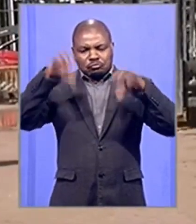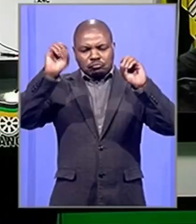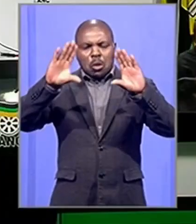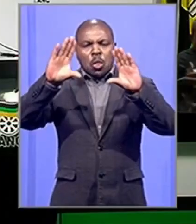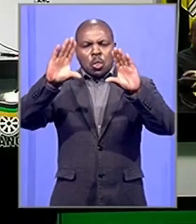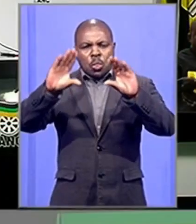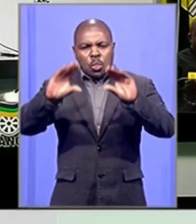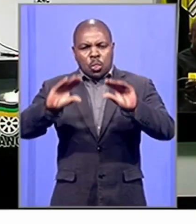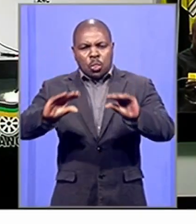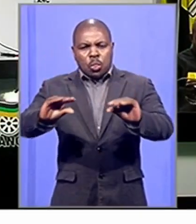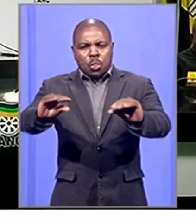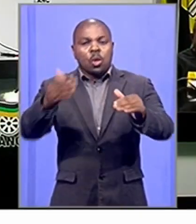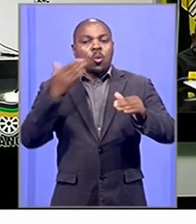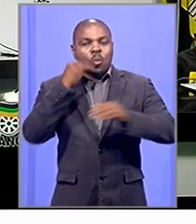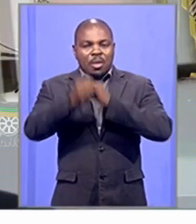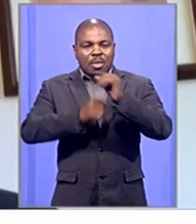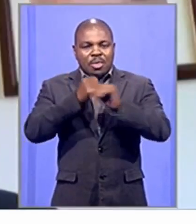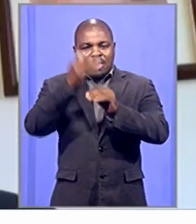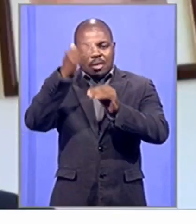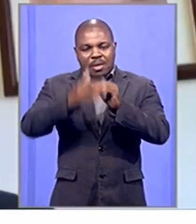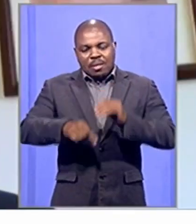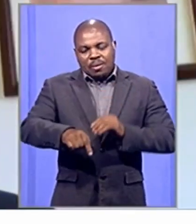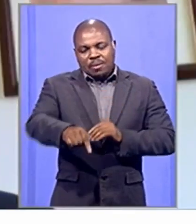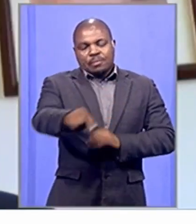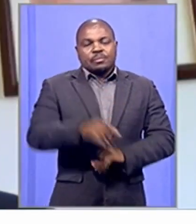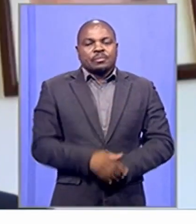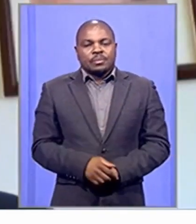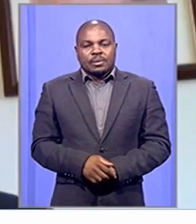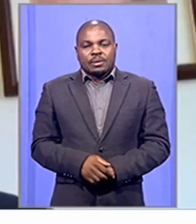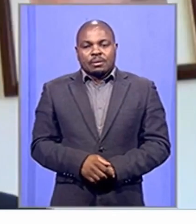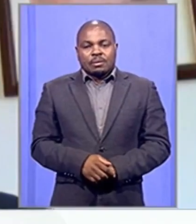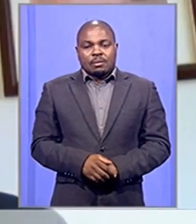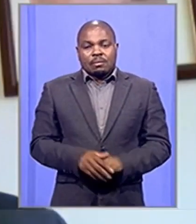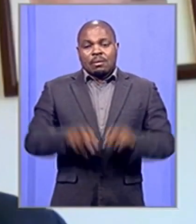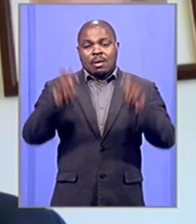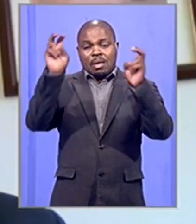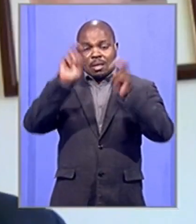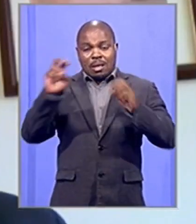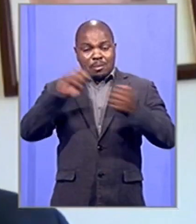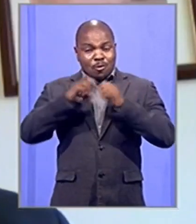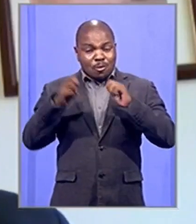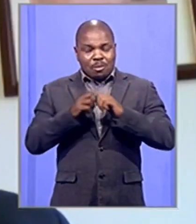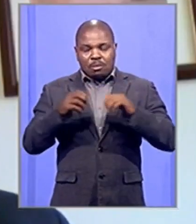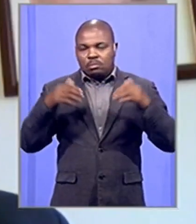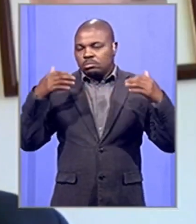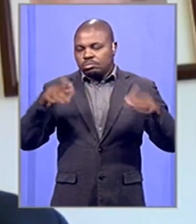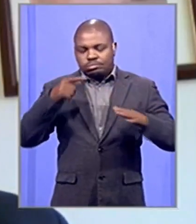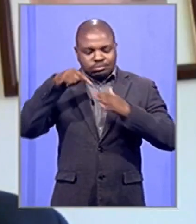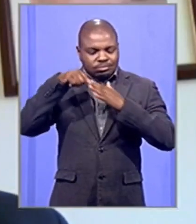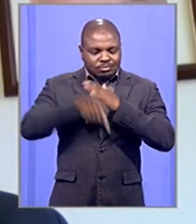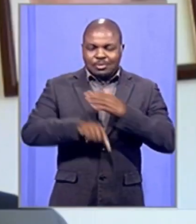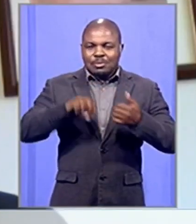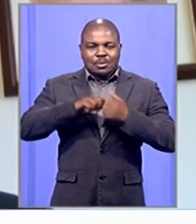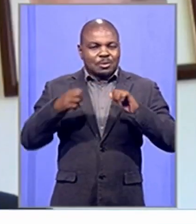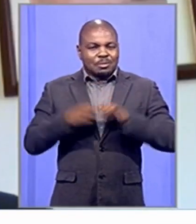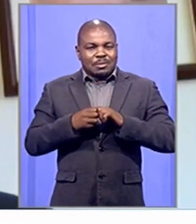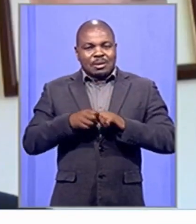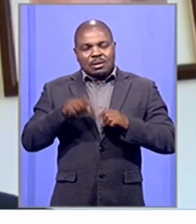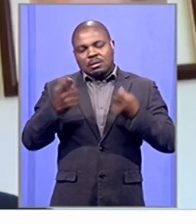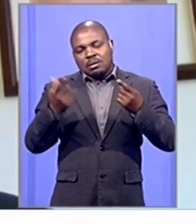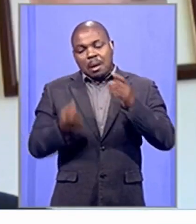ya mafelelong a ngwaga. The energy crisis is much more fundamental and caused by a